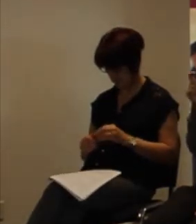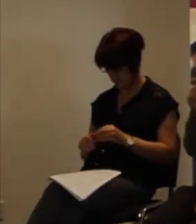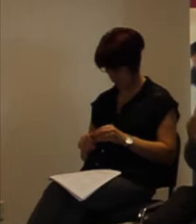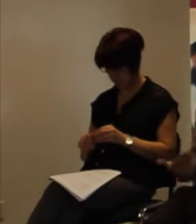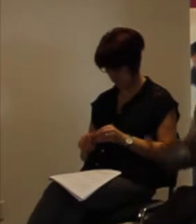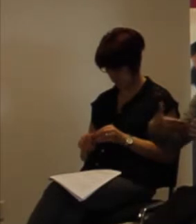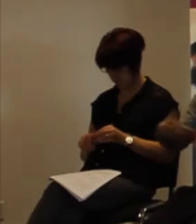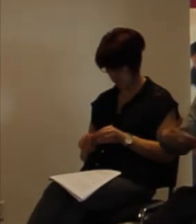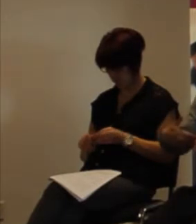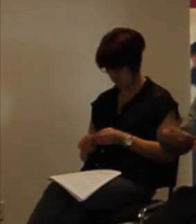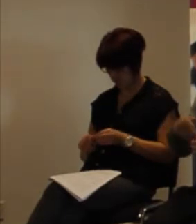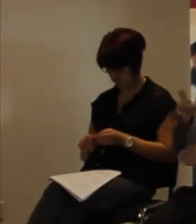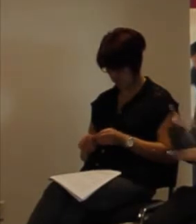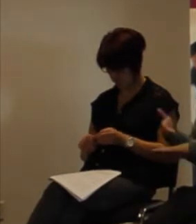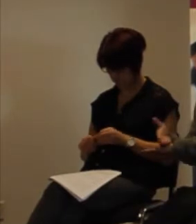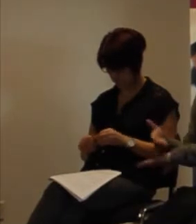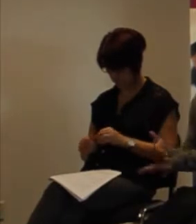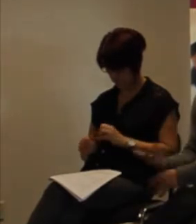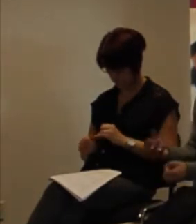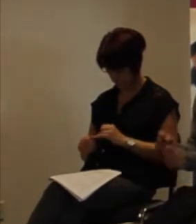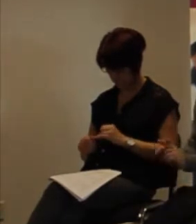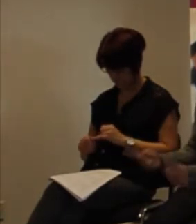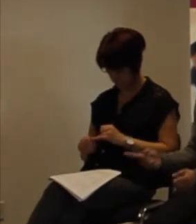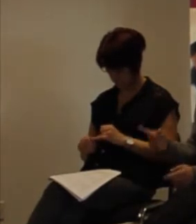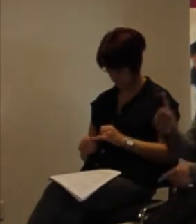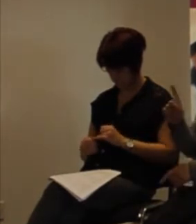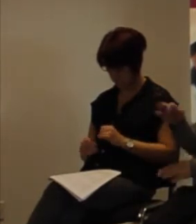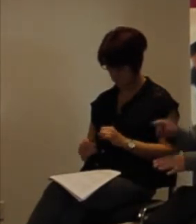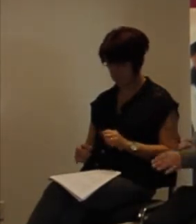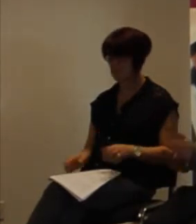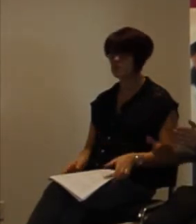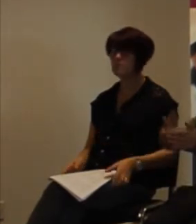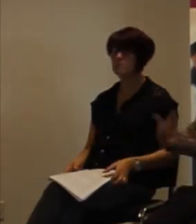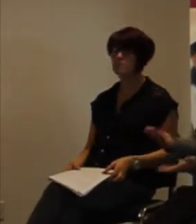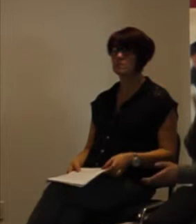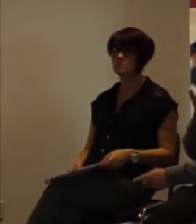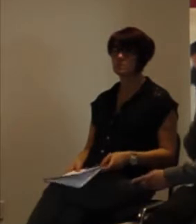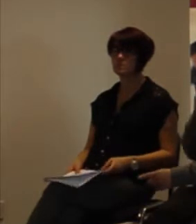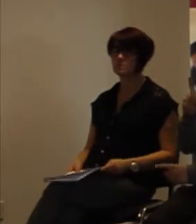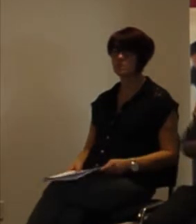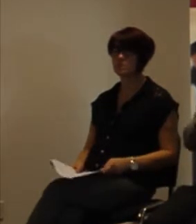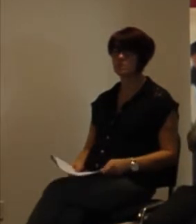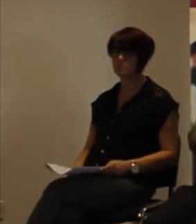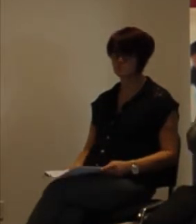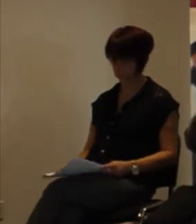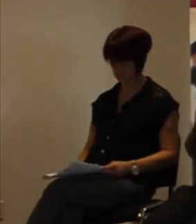practical terms, this doesn't make any difference to how we apply them, but just so you're aware of